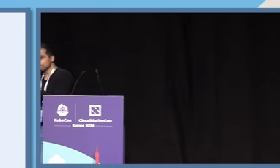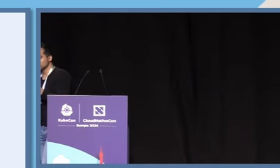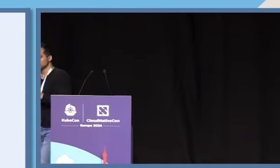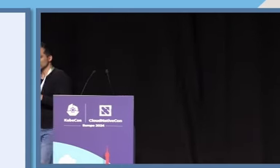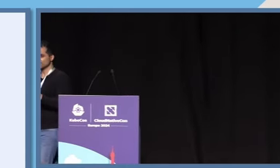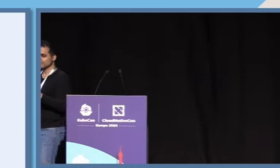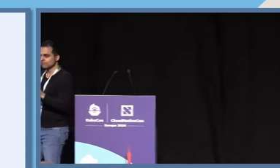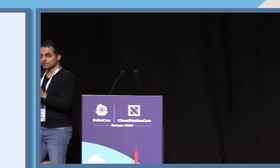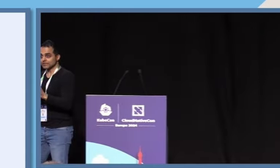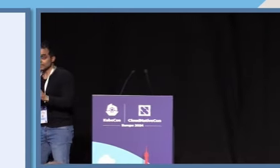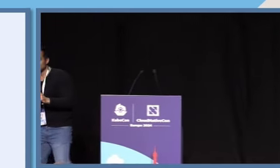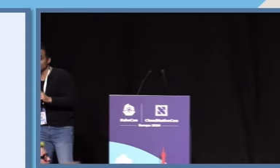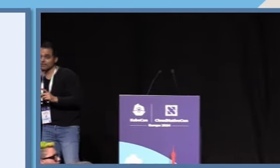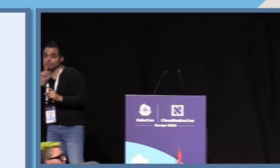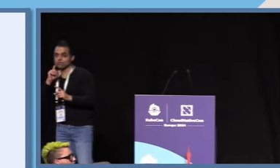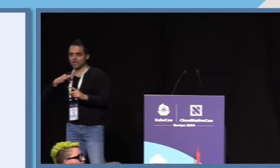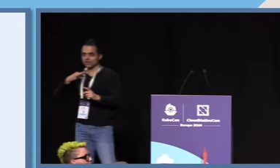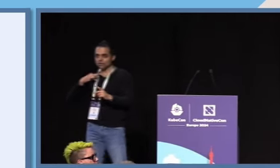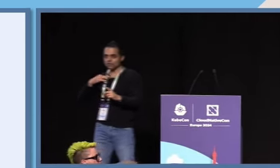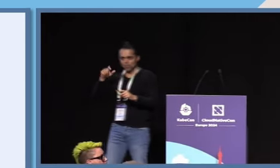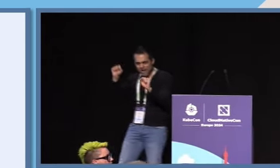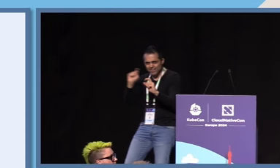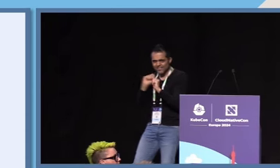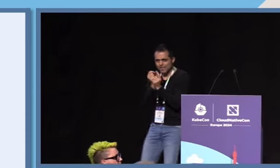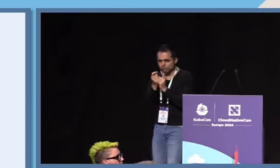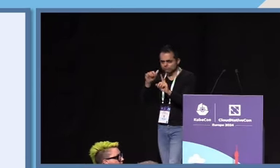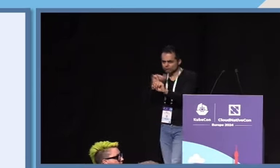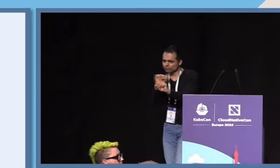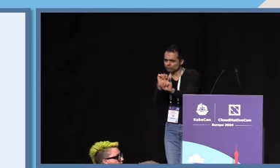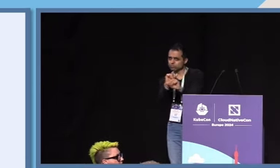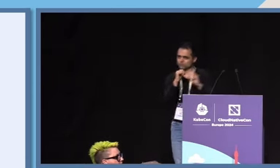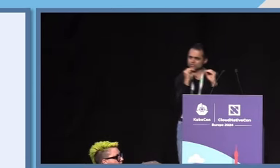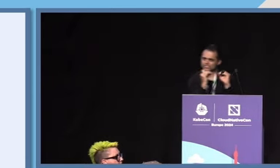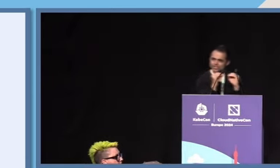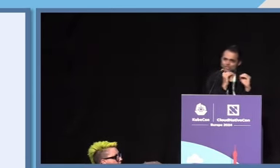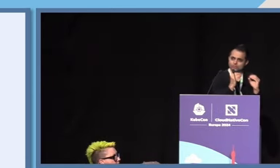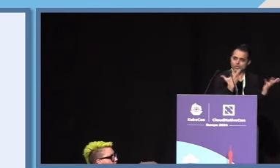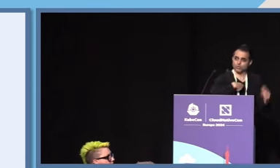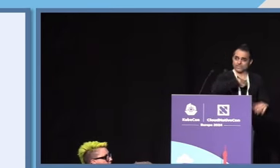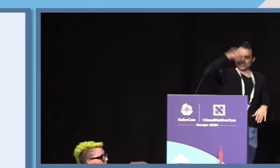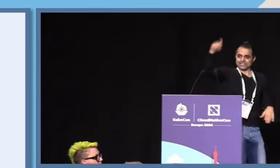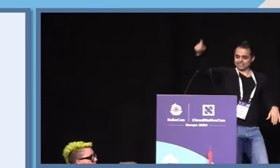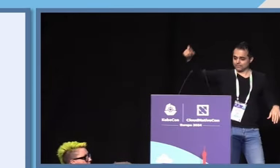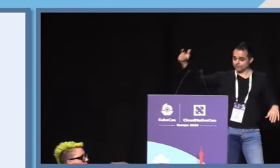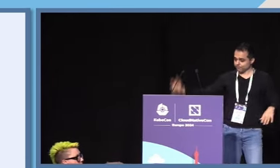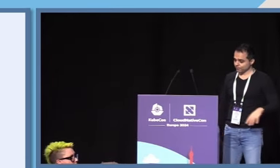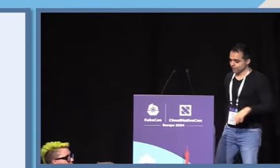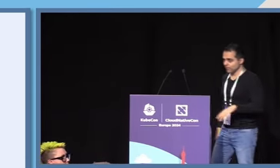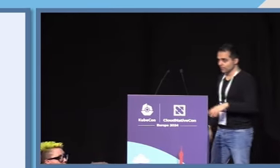Possibly your team might be interviewing a candidate who is deaf or hard of hearing. Educate your company about what is needed.